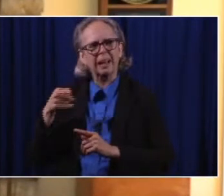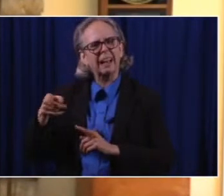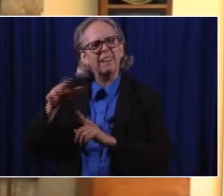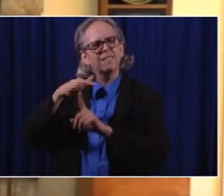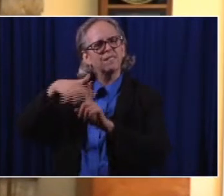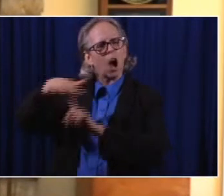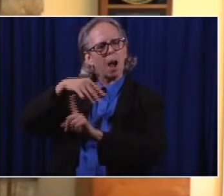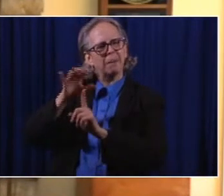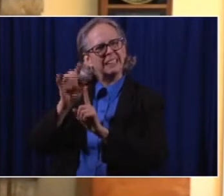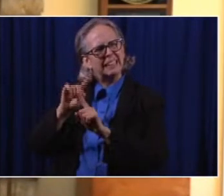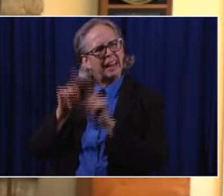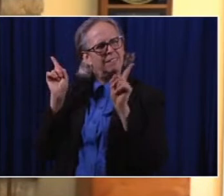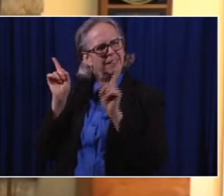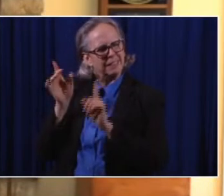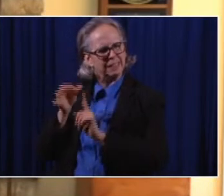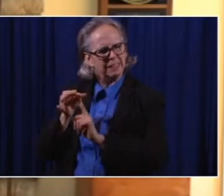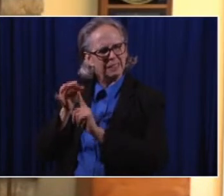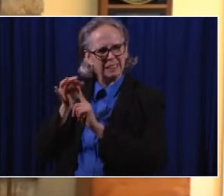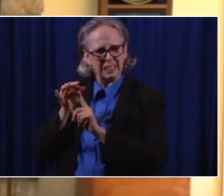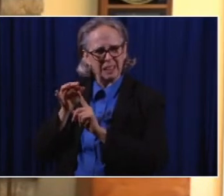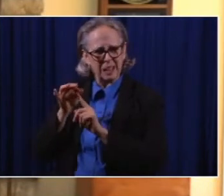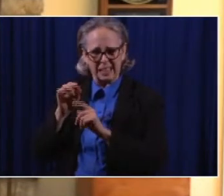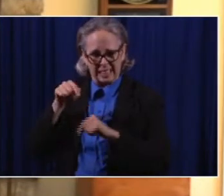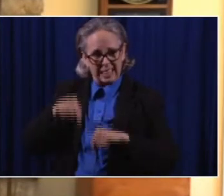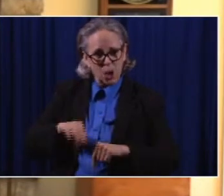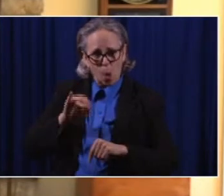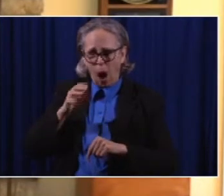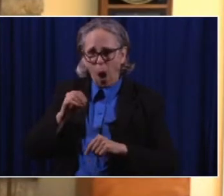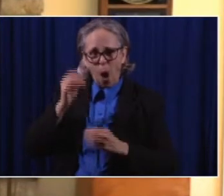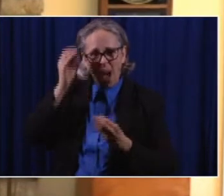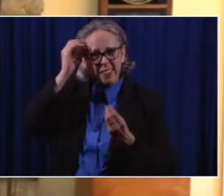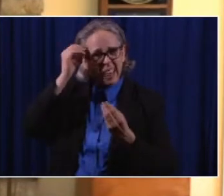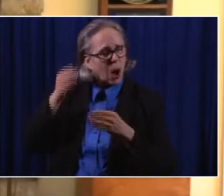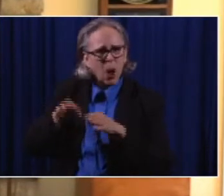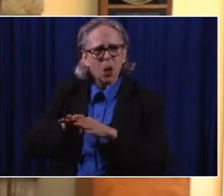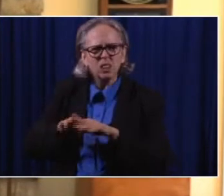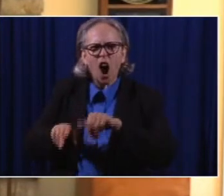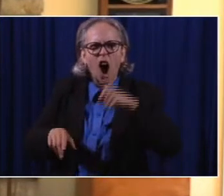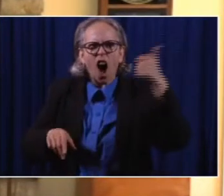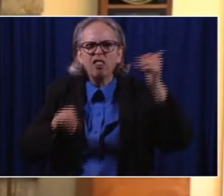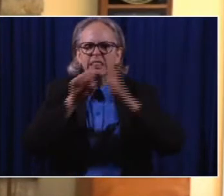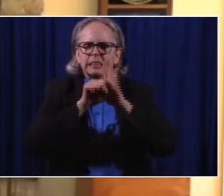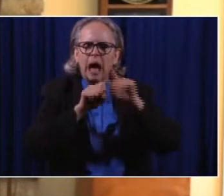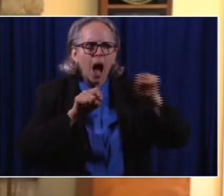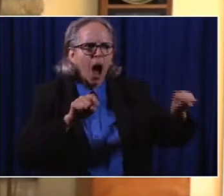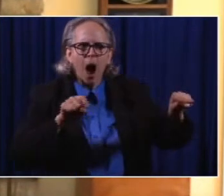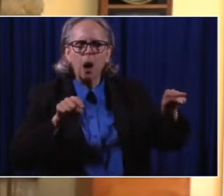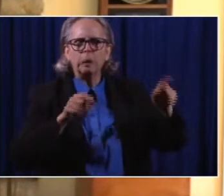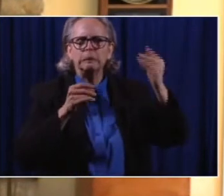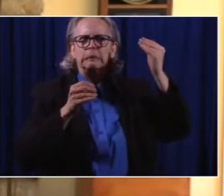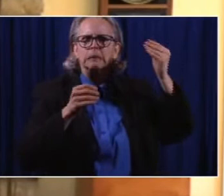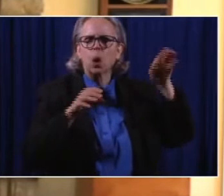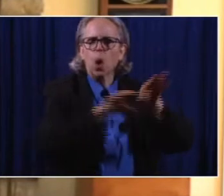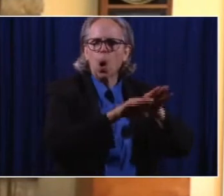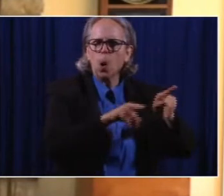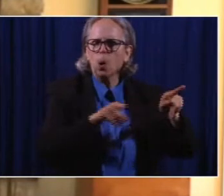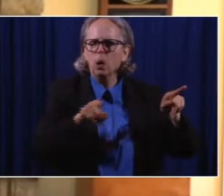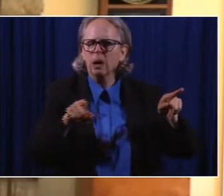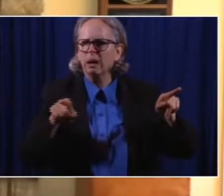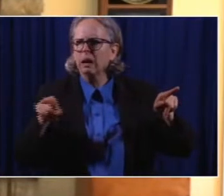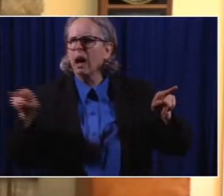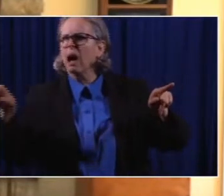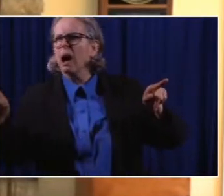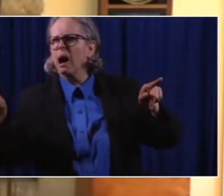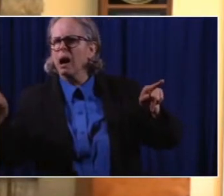we are not alone in talking about closing bars and restaurants. There is a reason that other states have gone and closed bars